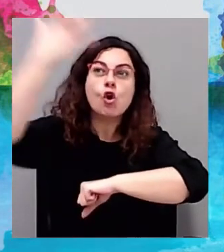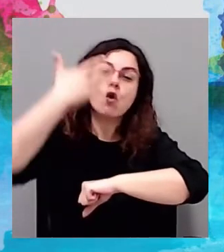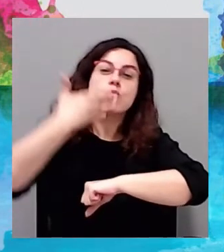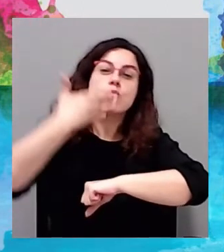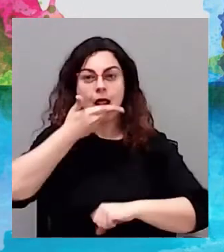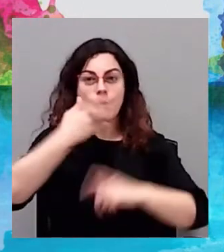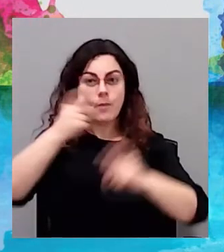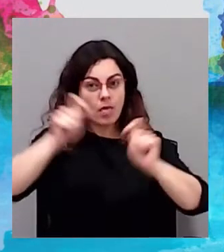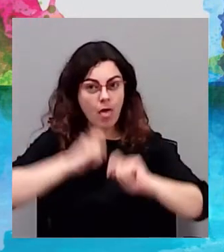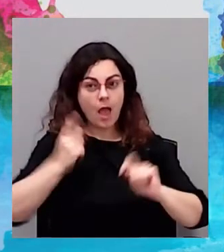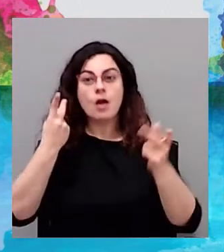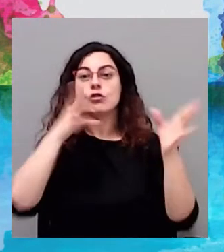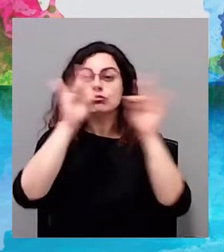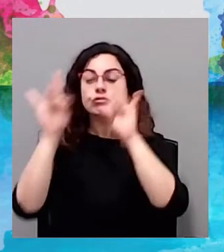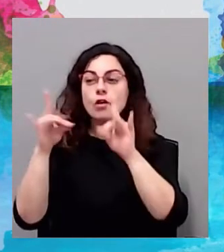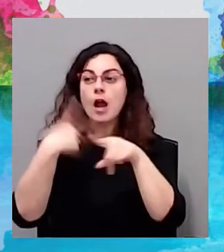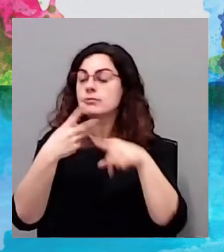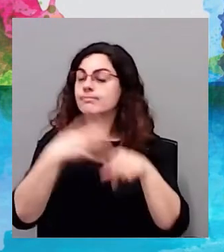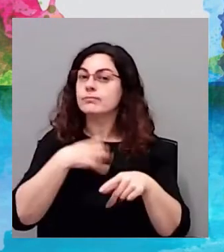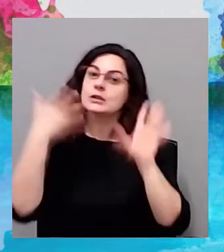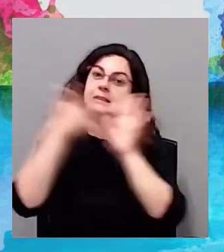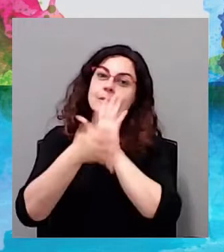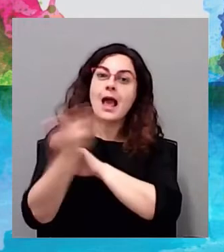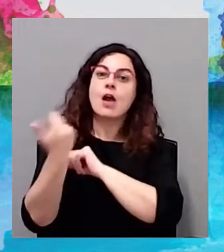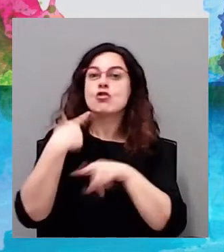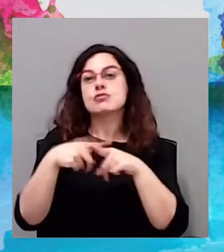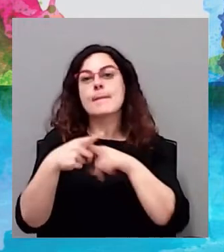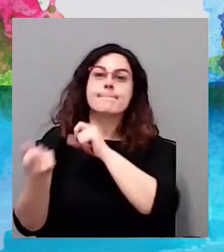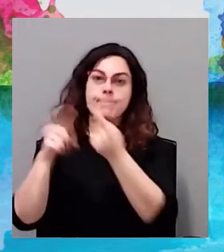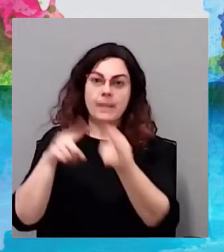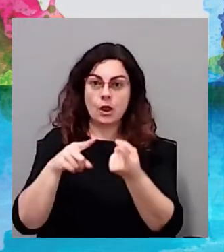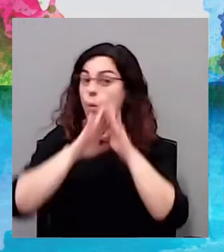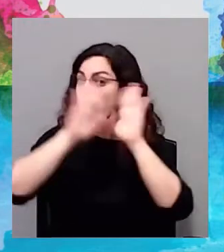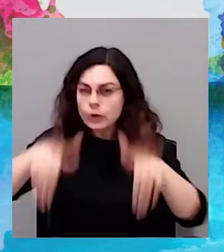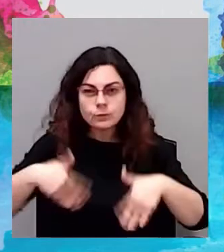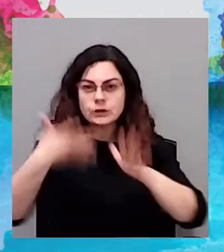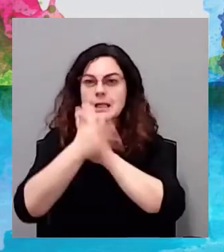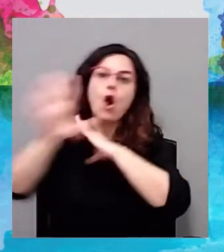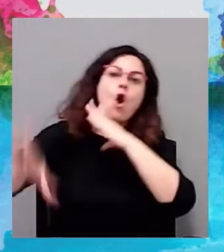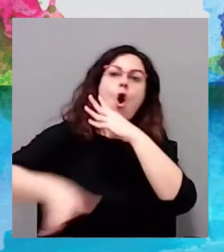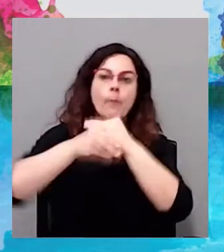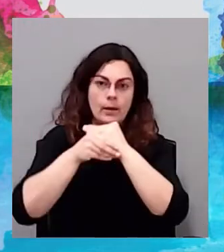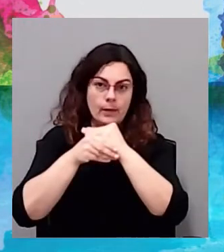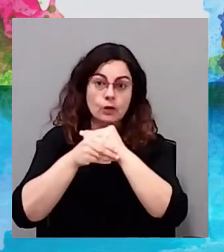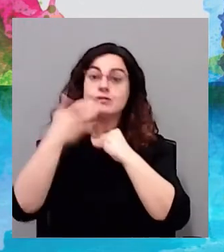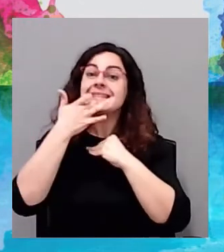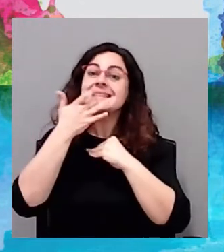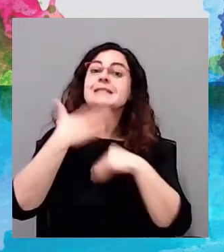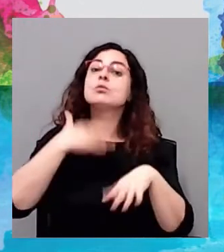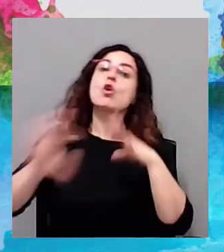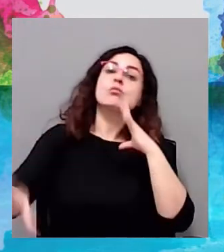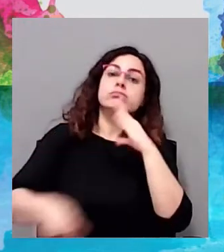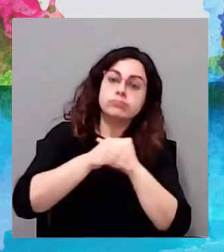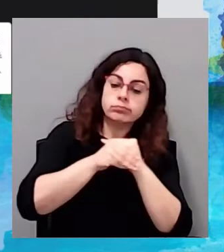explain those using analogies, for example. And to finish up, the different complements. We always have